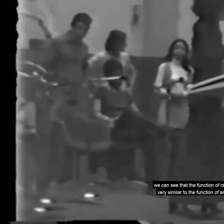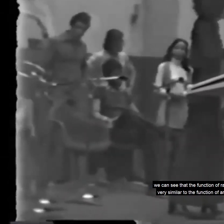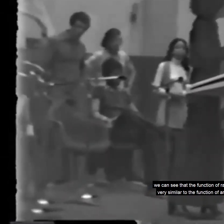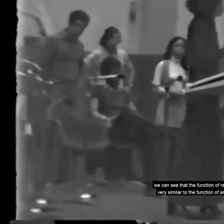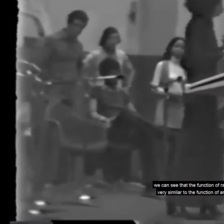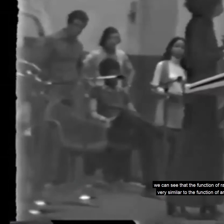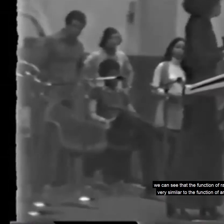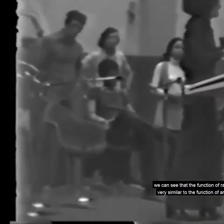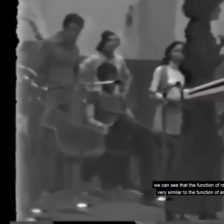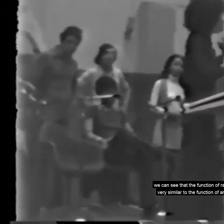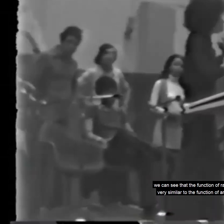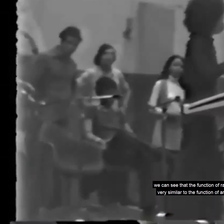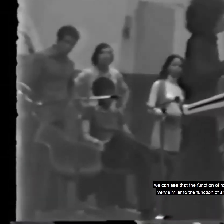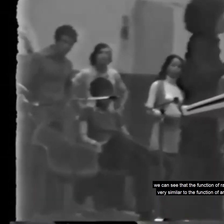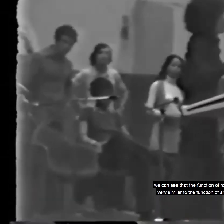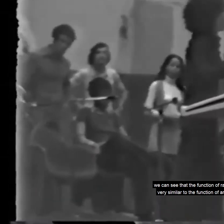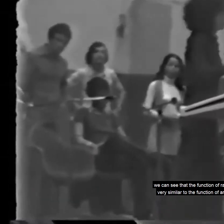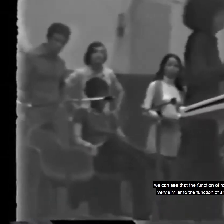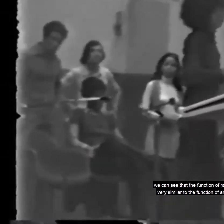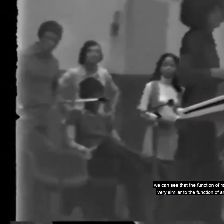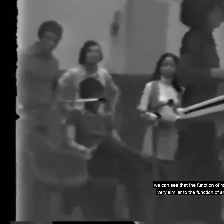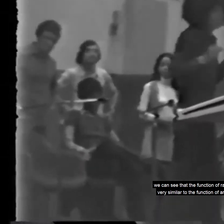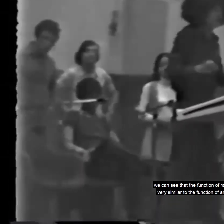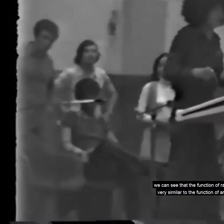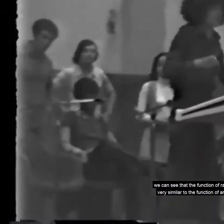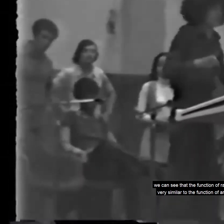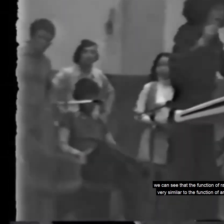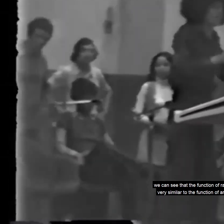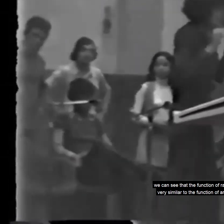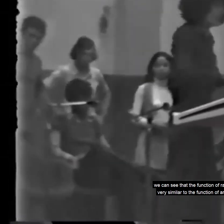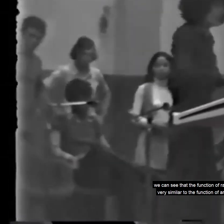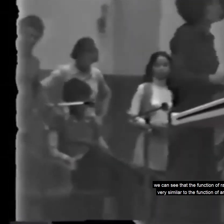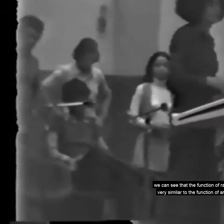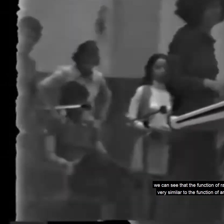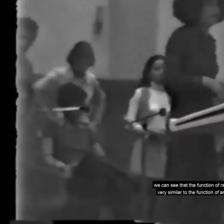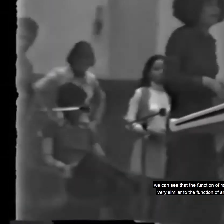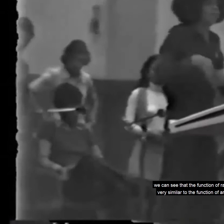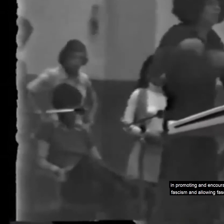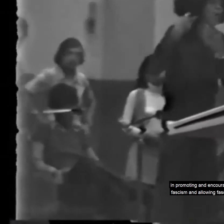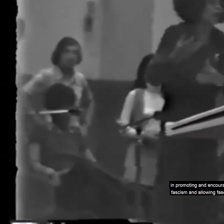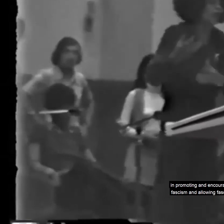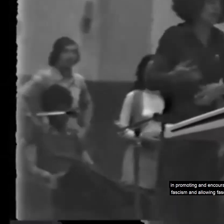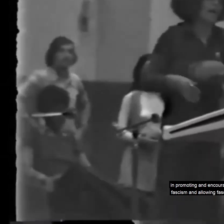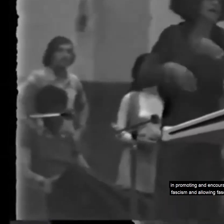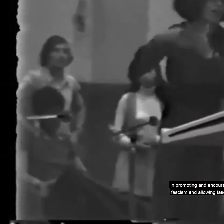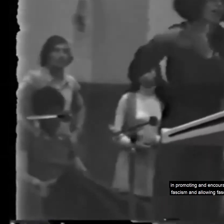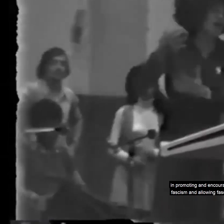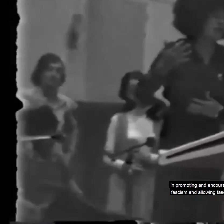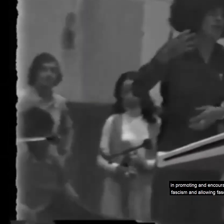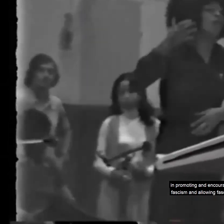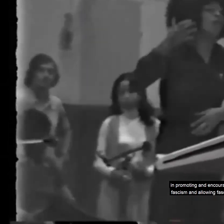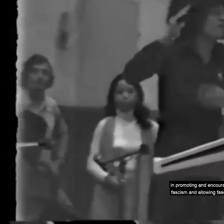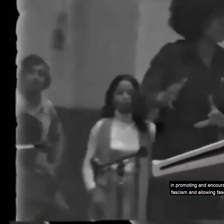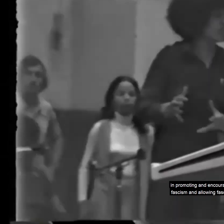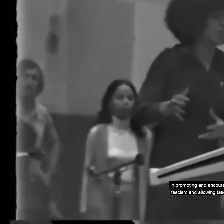of racism can be very similar to the function of anti-Semitism in promoting and